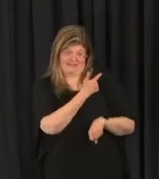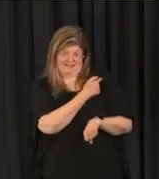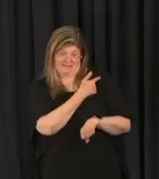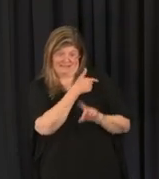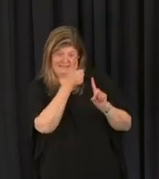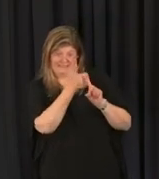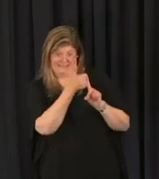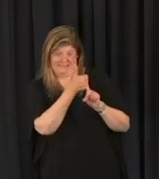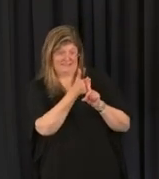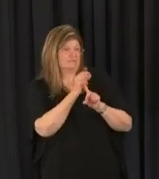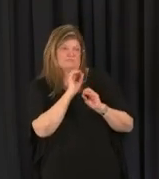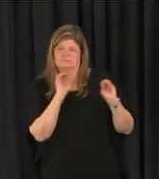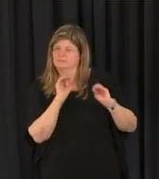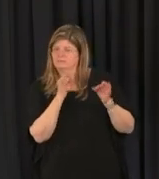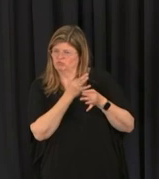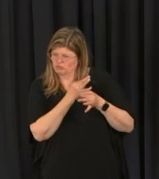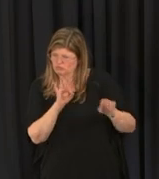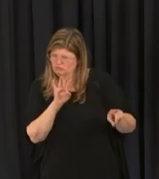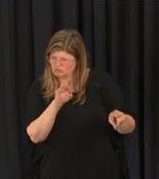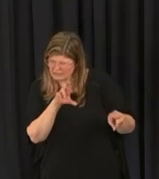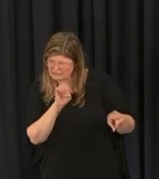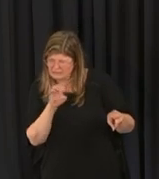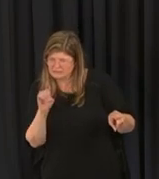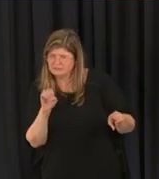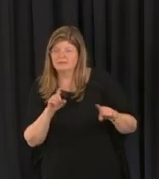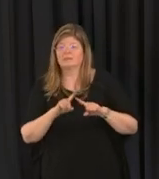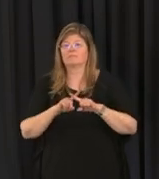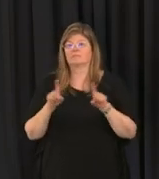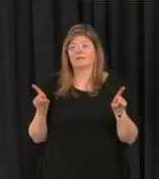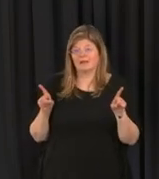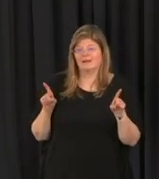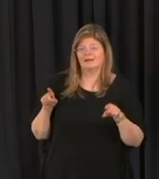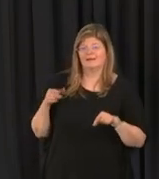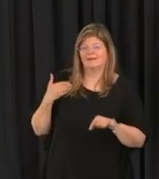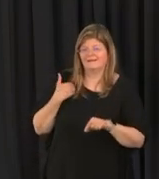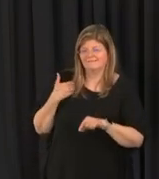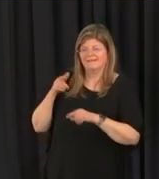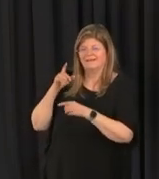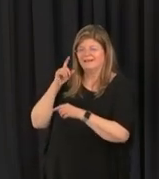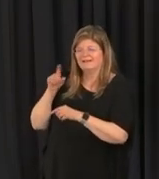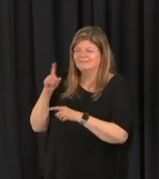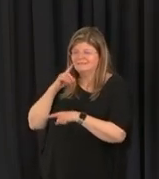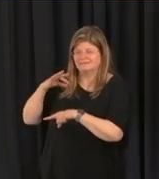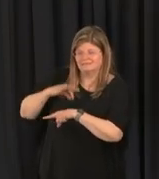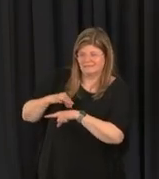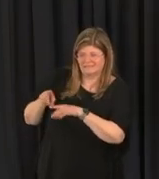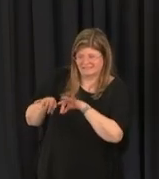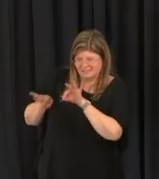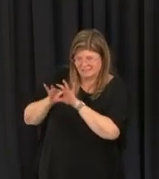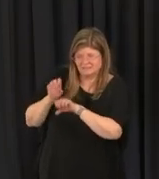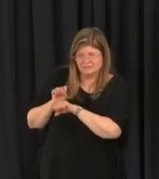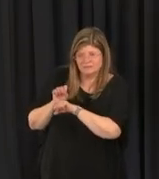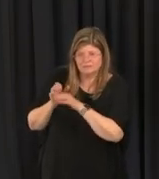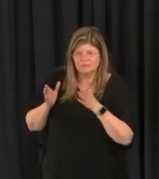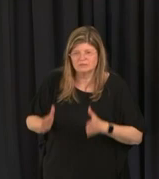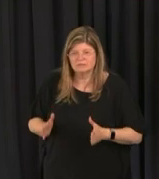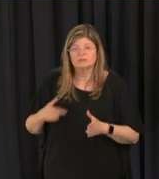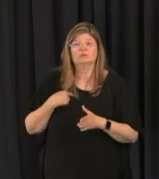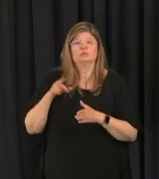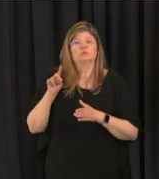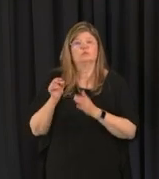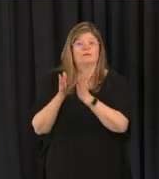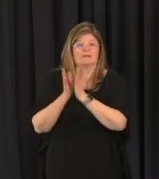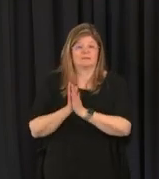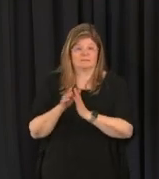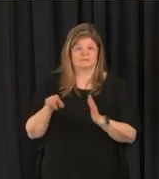no out-of-pocket cost for any individual in the district or any of our eligible essential workers. We do ask